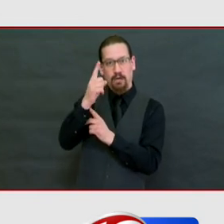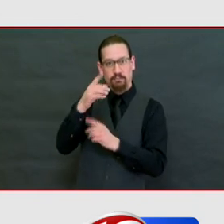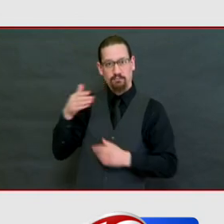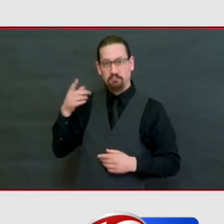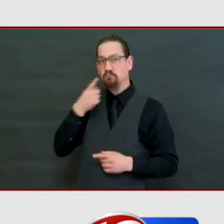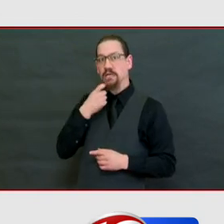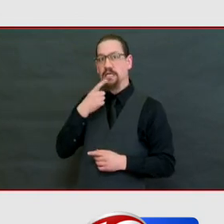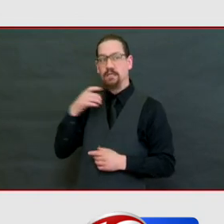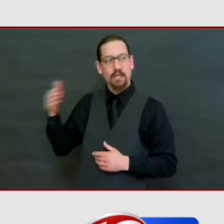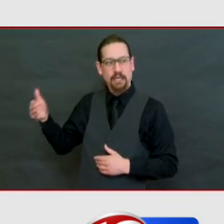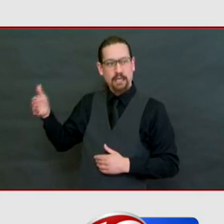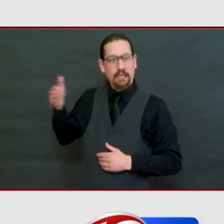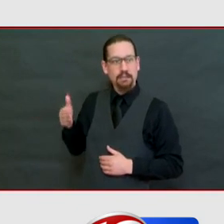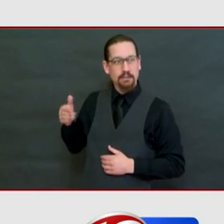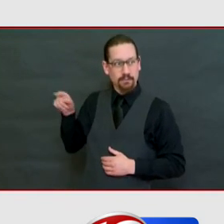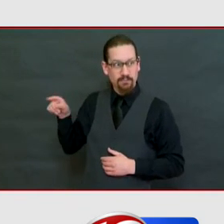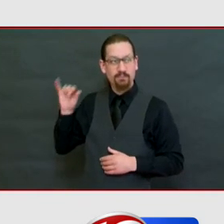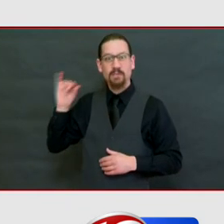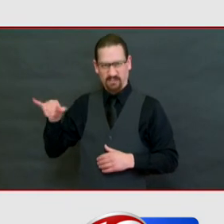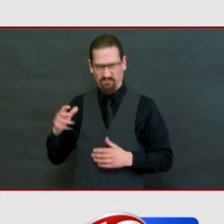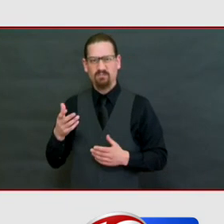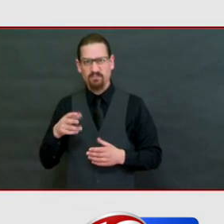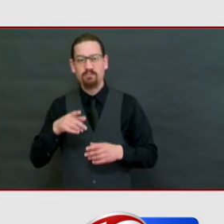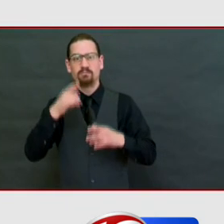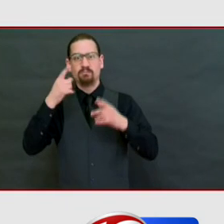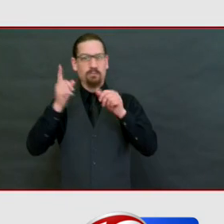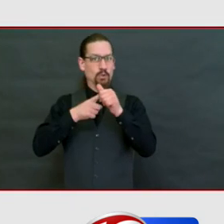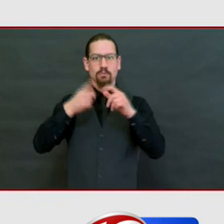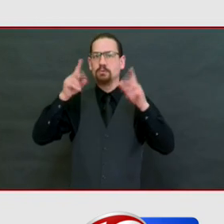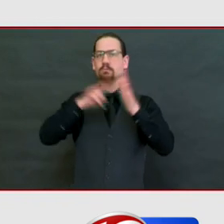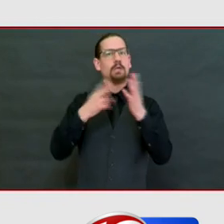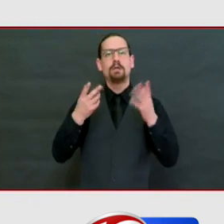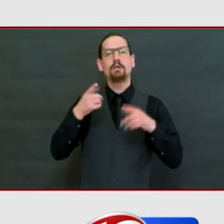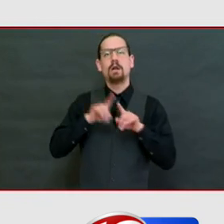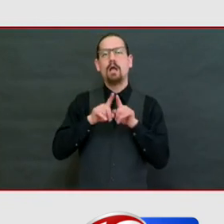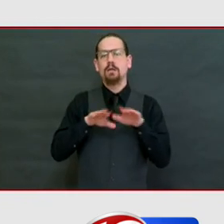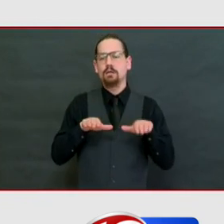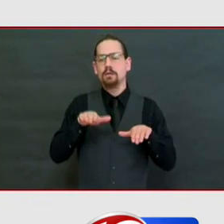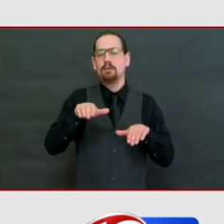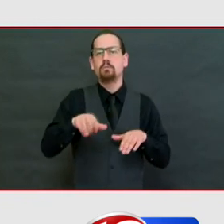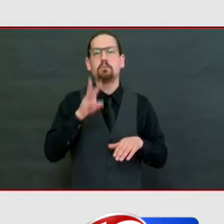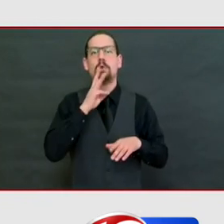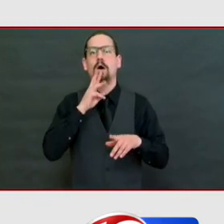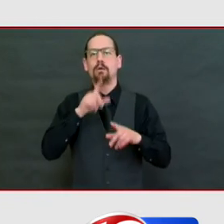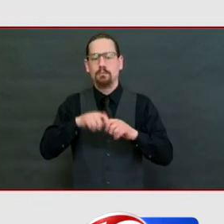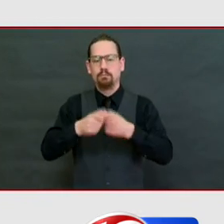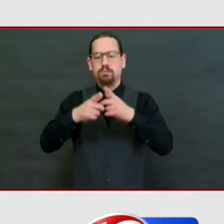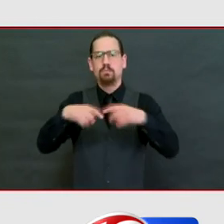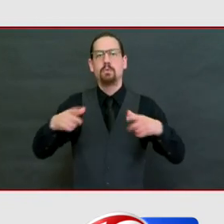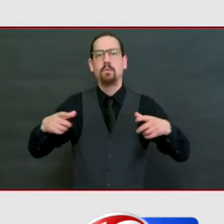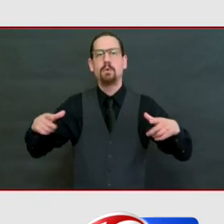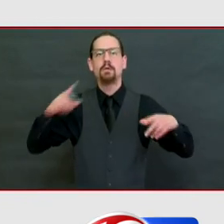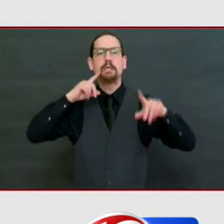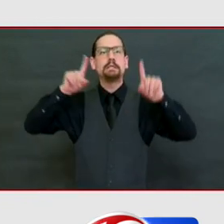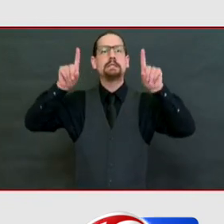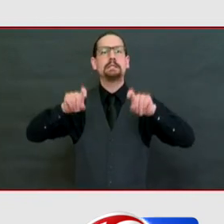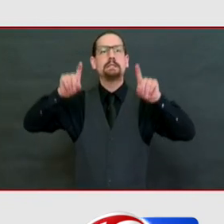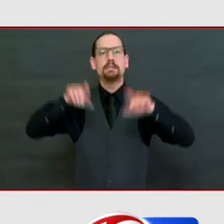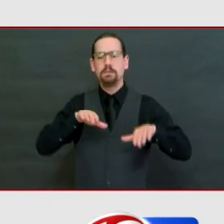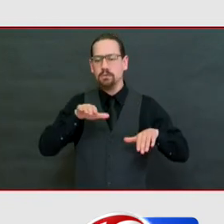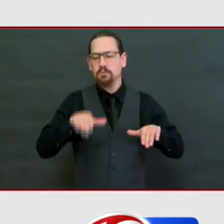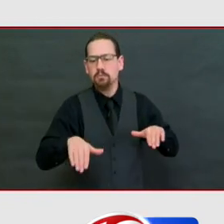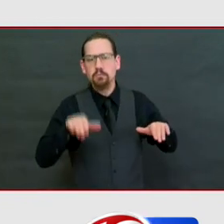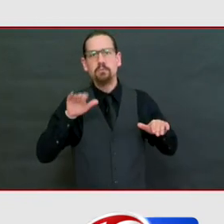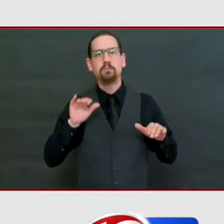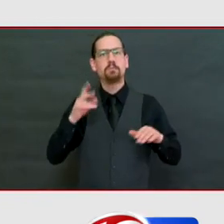If I'm able to lift the stay-at-home order on May 9th, which I really hope I can, we're going to move into the testing the waters